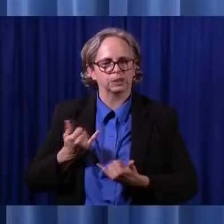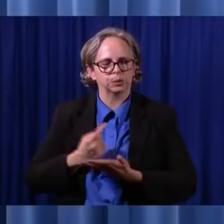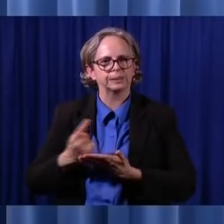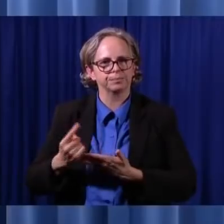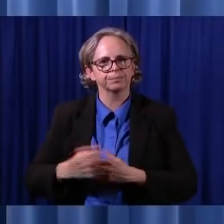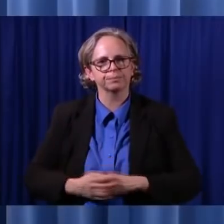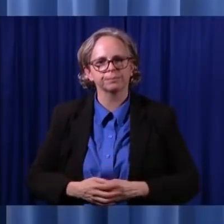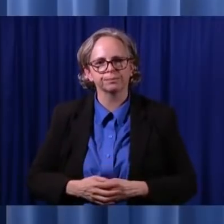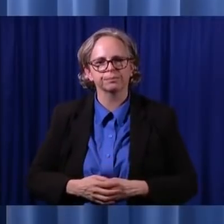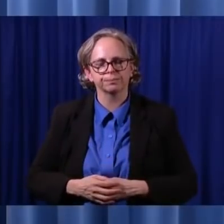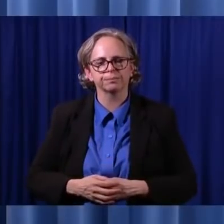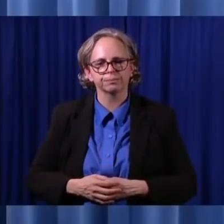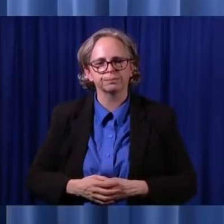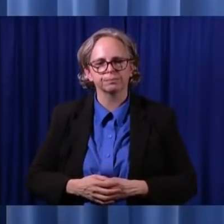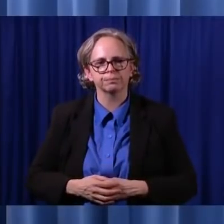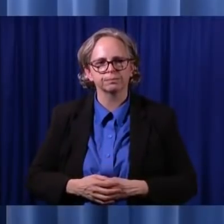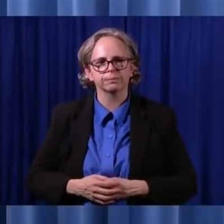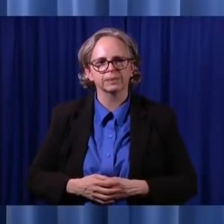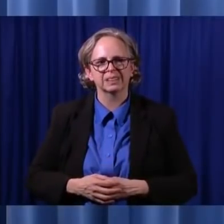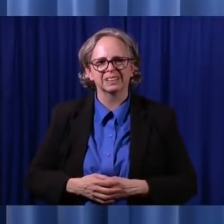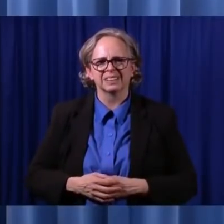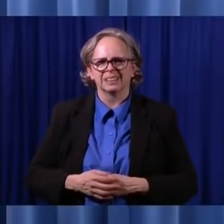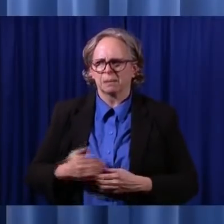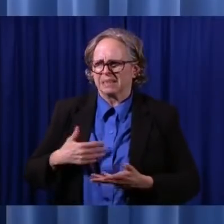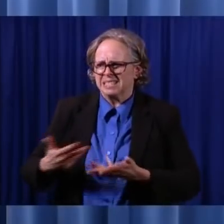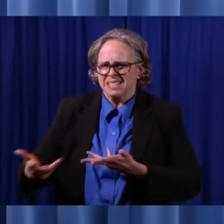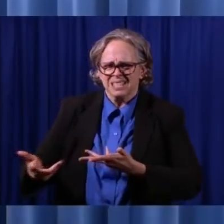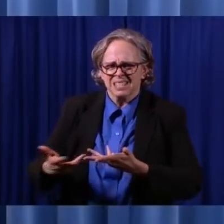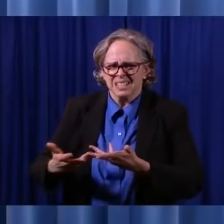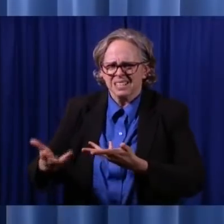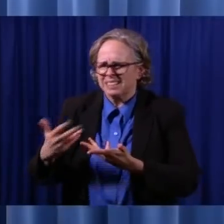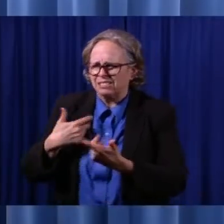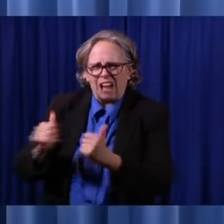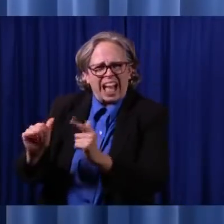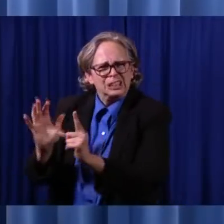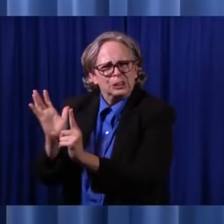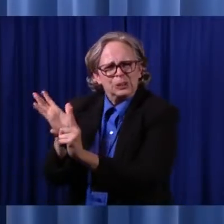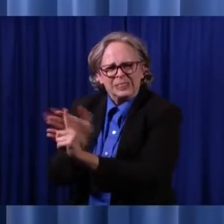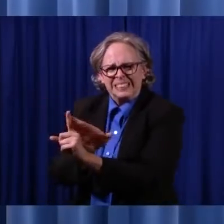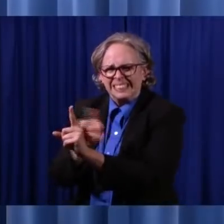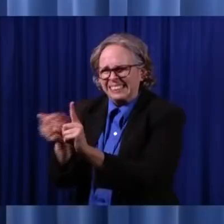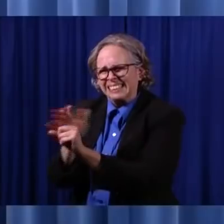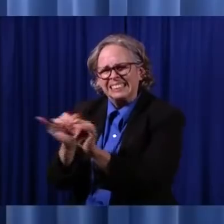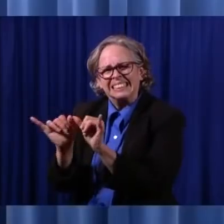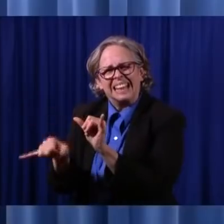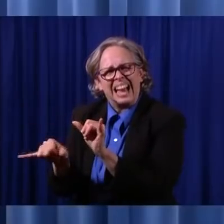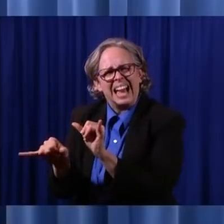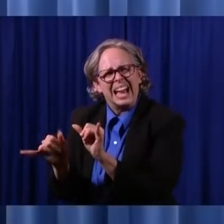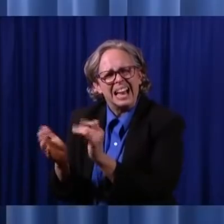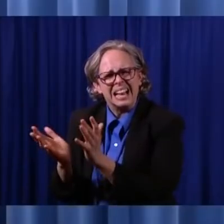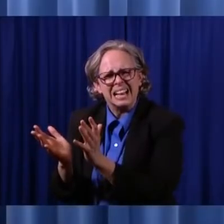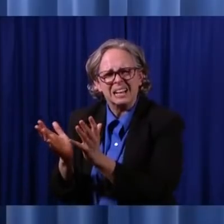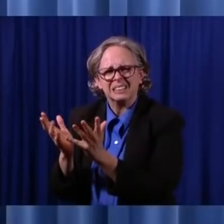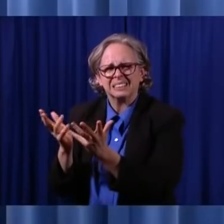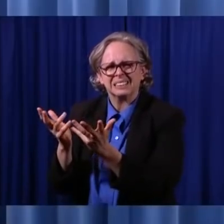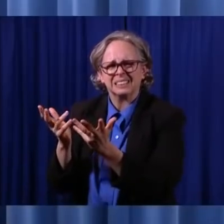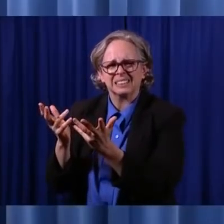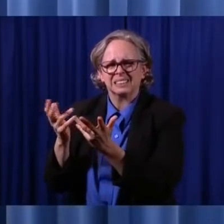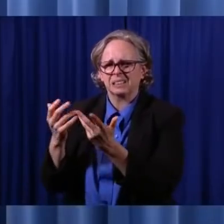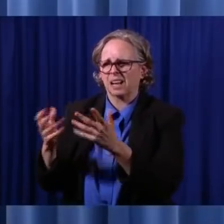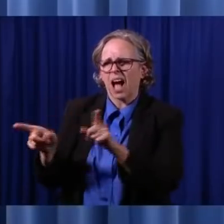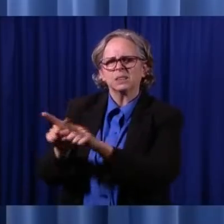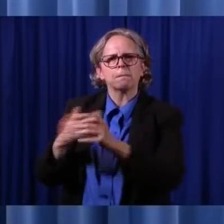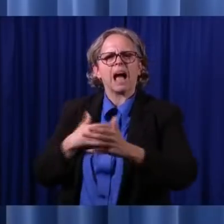I have persuaded her to stay on as my chief advisor in regard to health